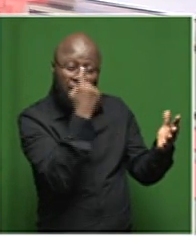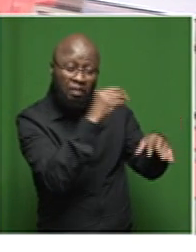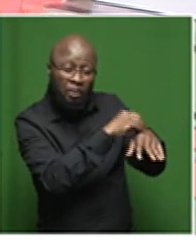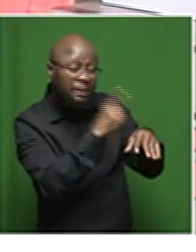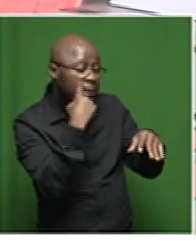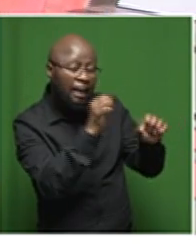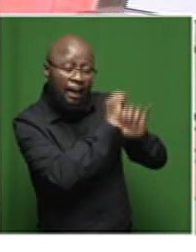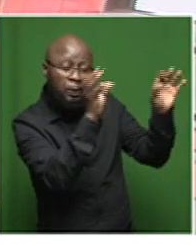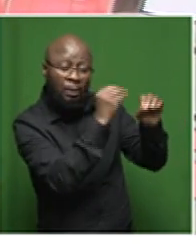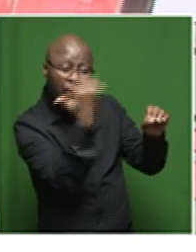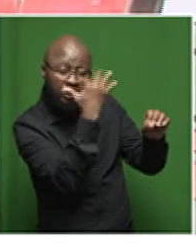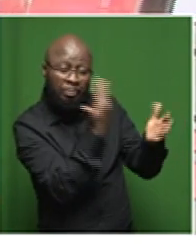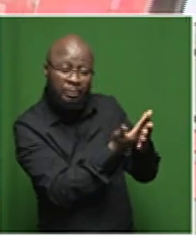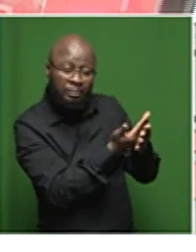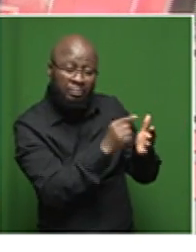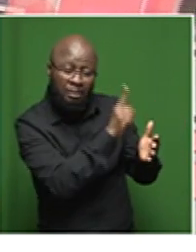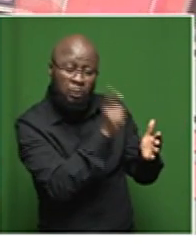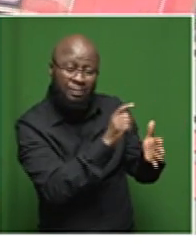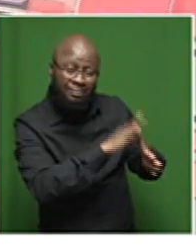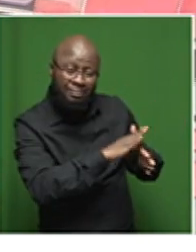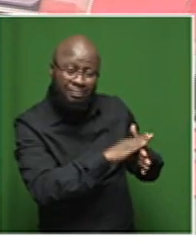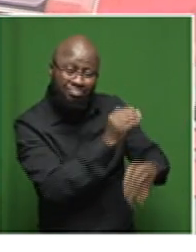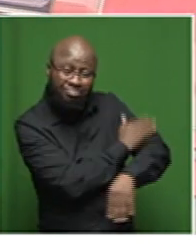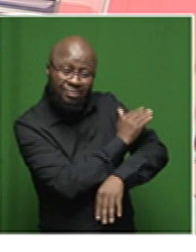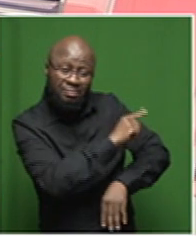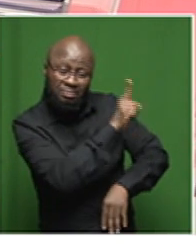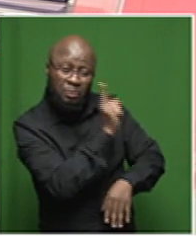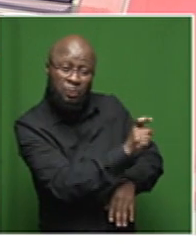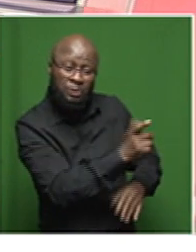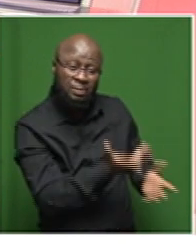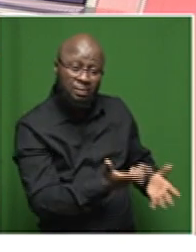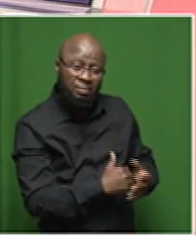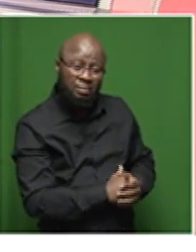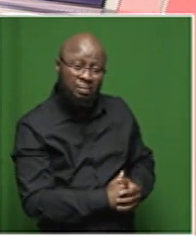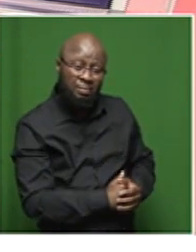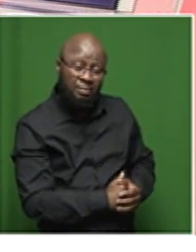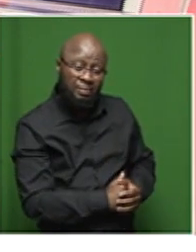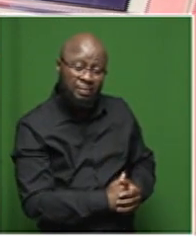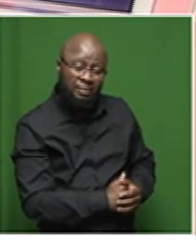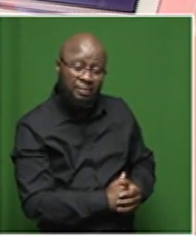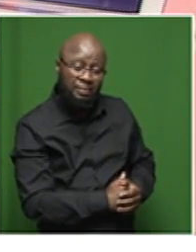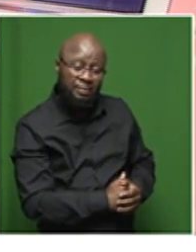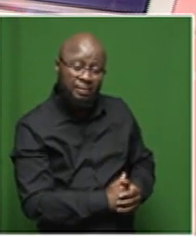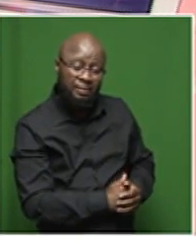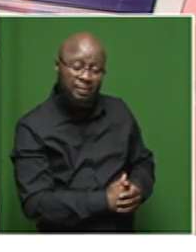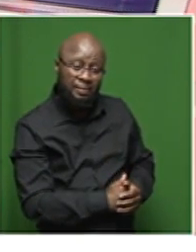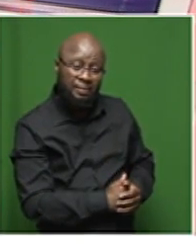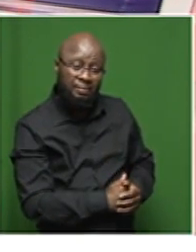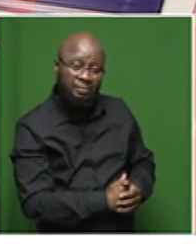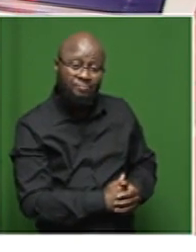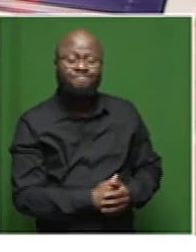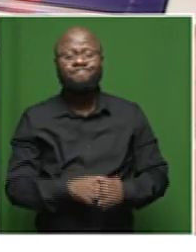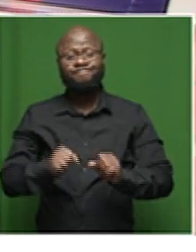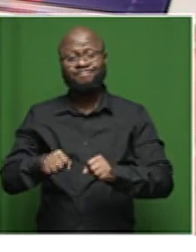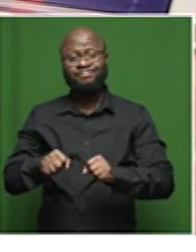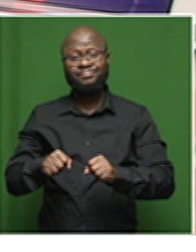kahle. So ngibuze ukuthi ngabe iyayikhosta na. Siyabonga, Buti. All right, Doc, a big one, and I think one that we need to highlight, the